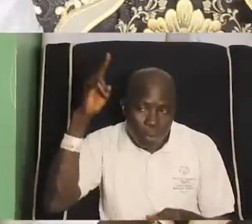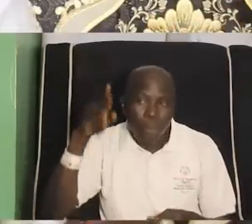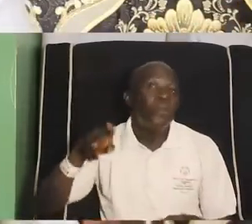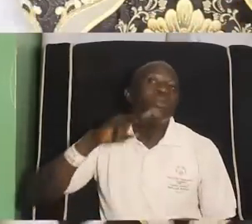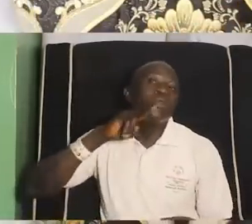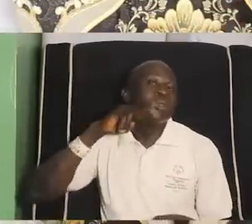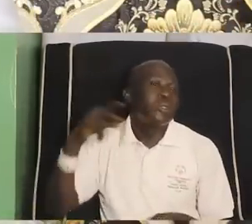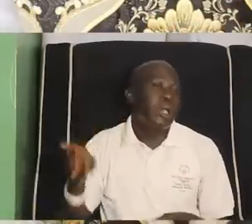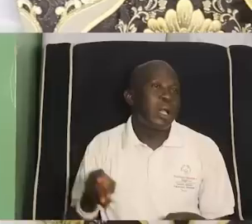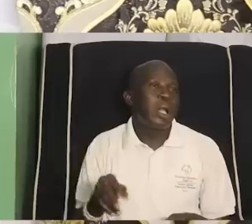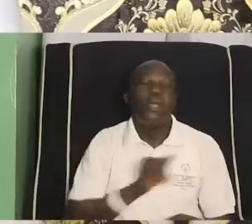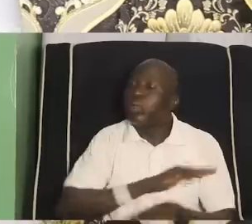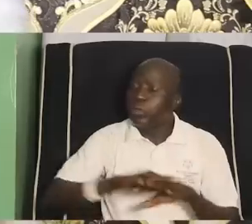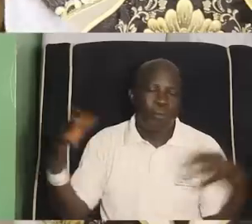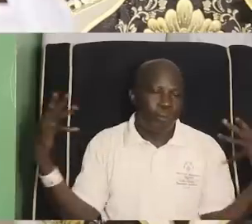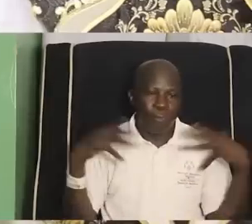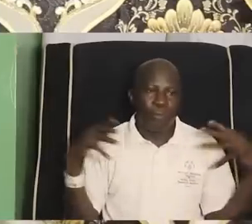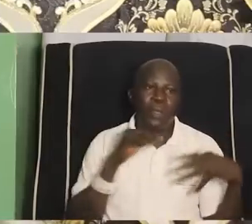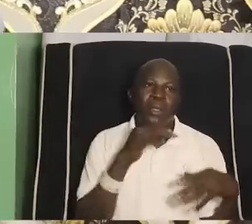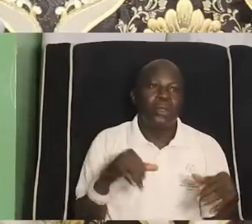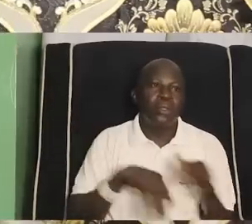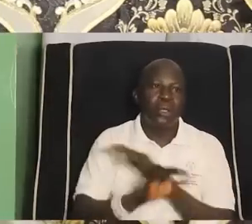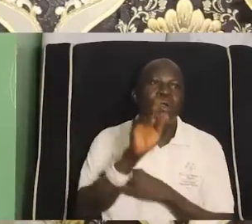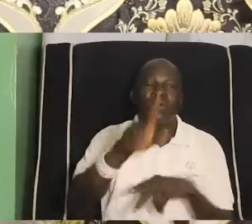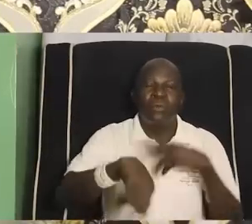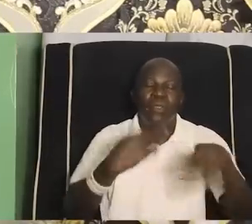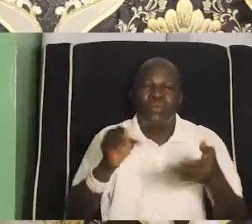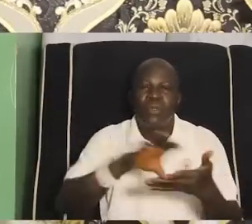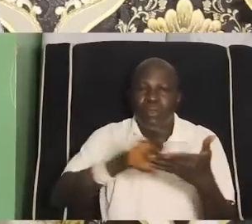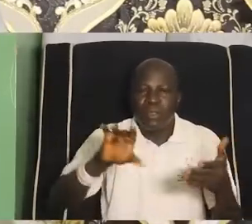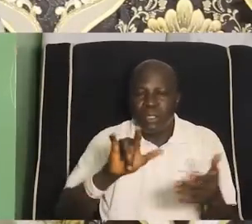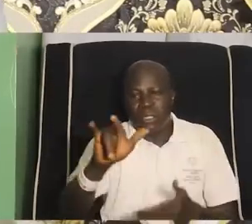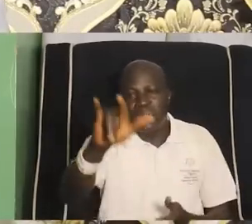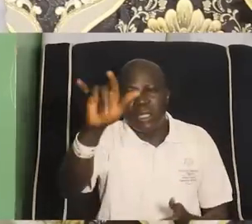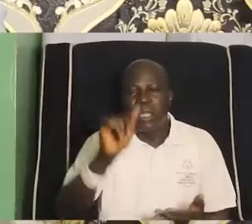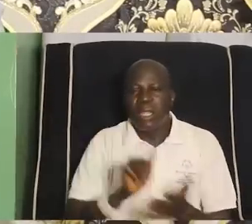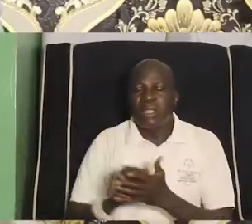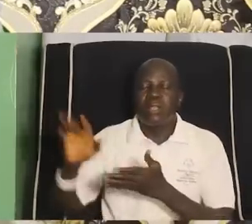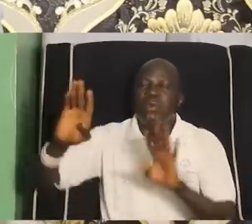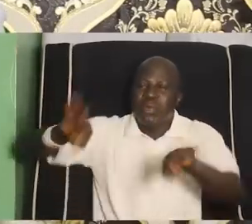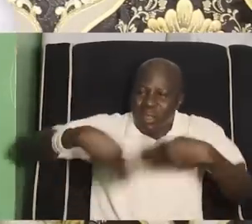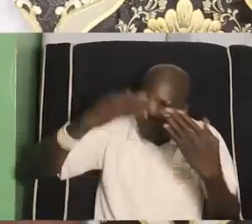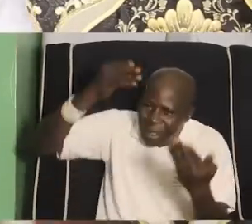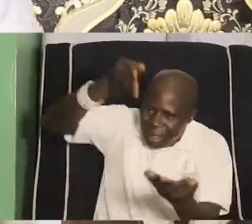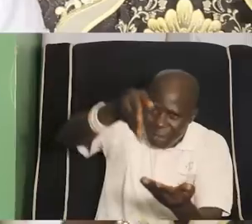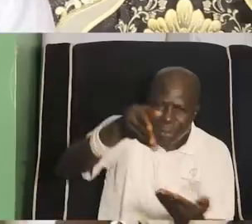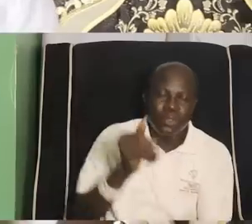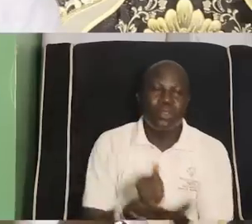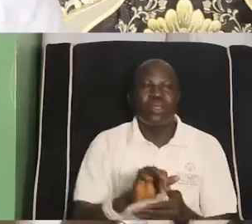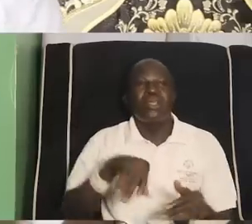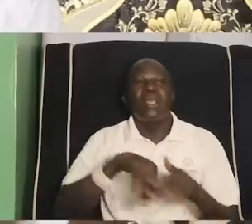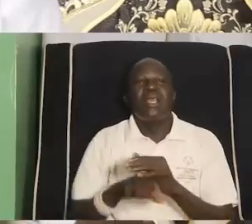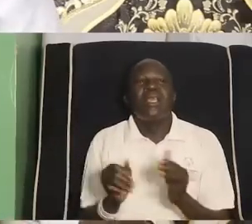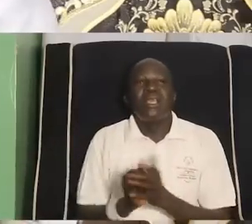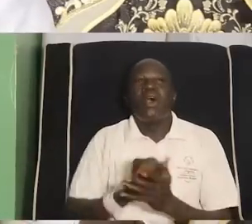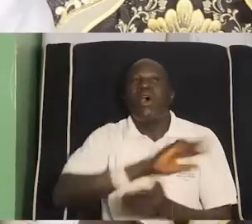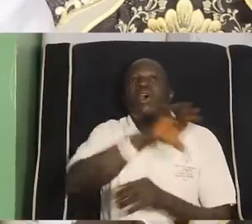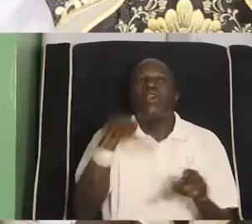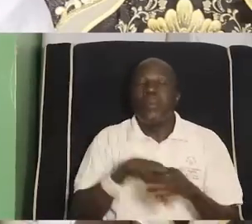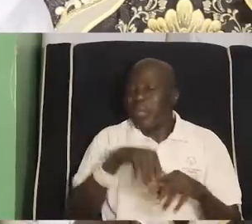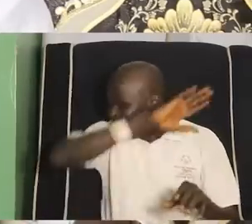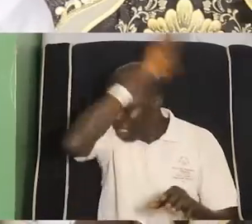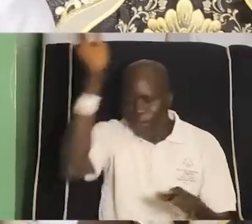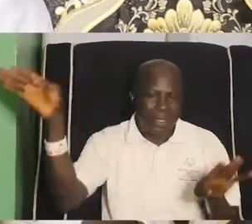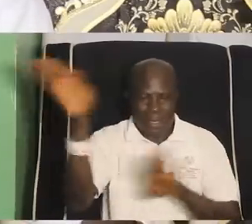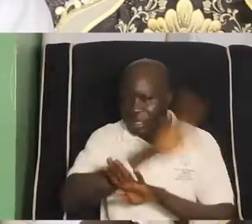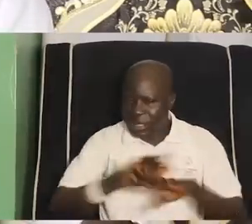Sister. Yeah. Sister. Ma Bell. Fear not. They will give you the visa. What grant you any visa? They will grant you your visa. If we are going on that woman. That